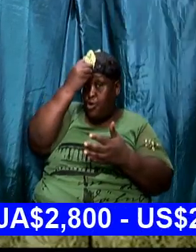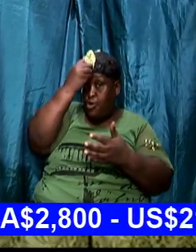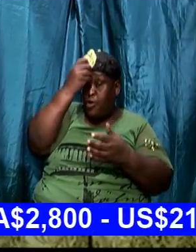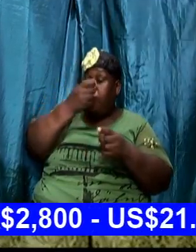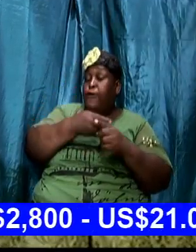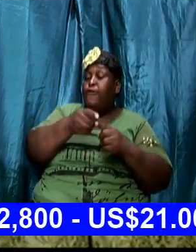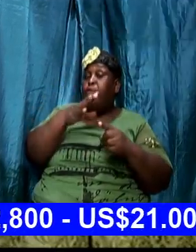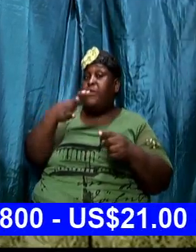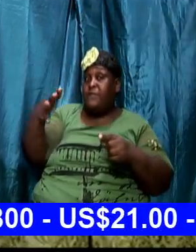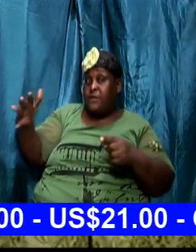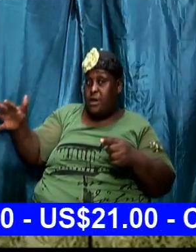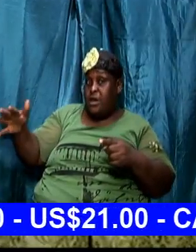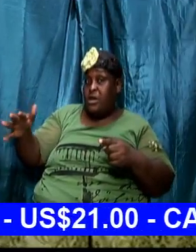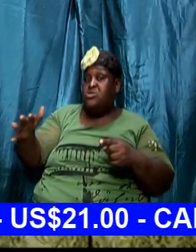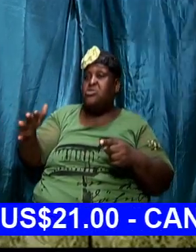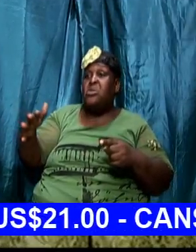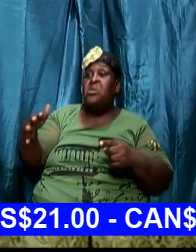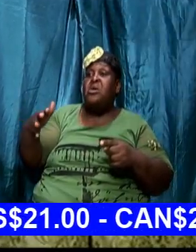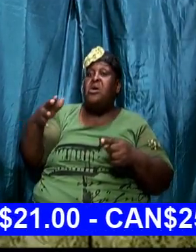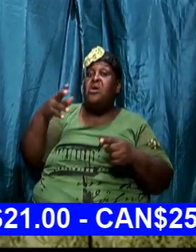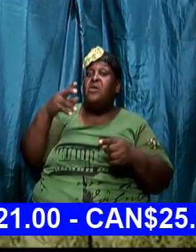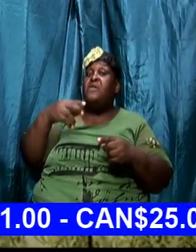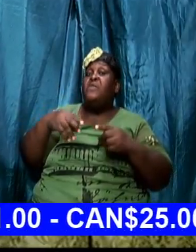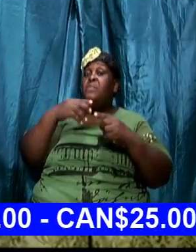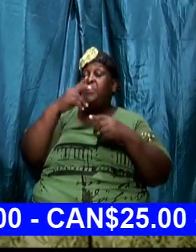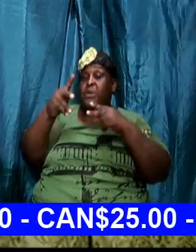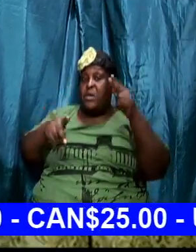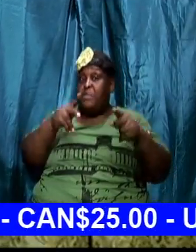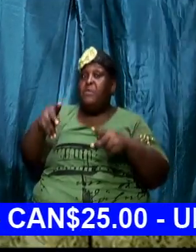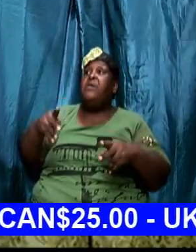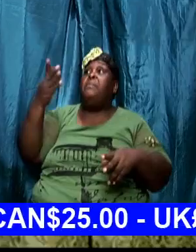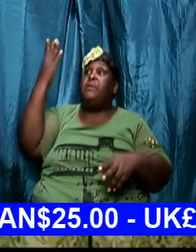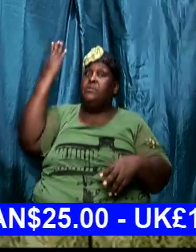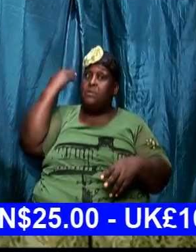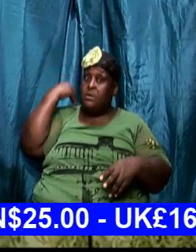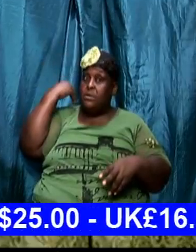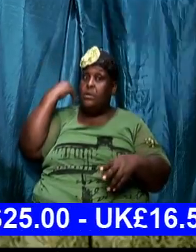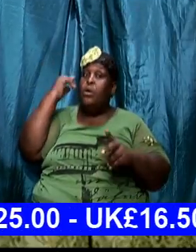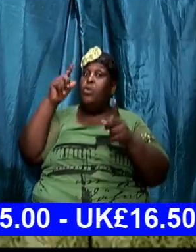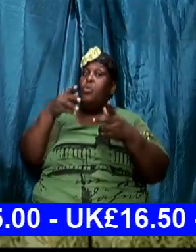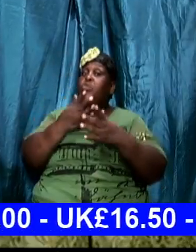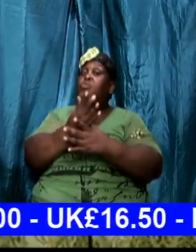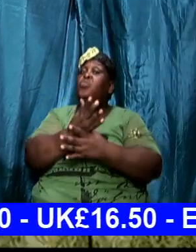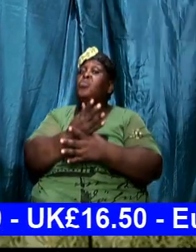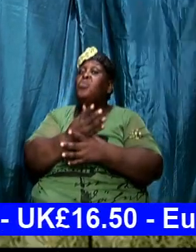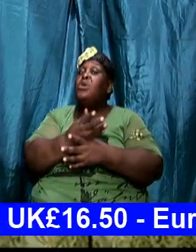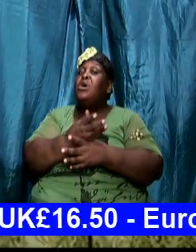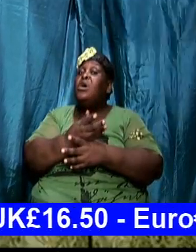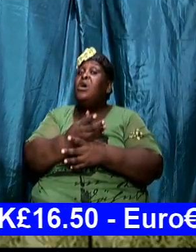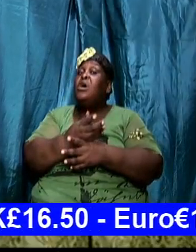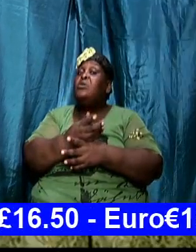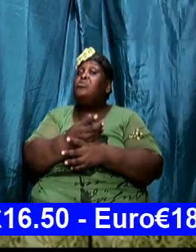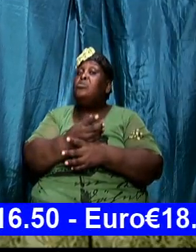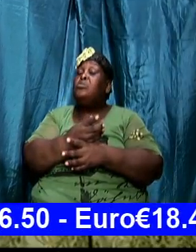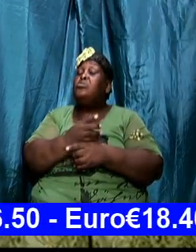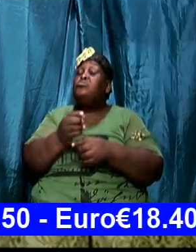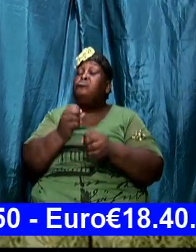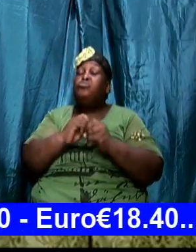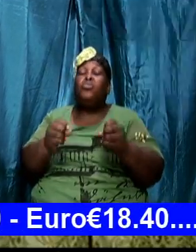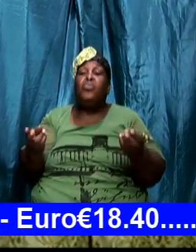from the things that they had gone through, yes, and not fall into the same